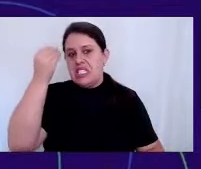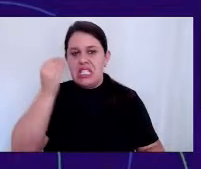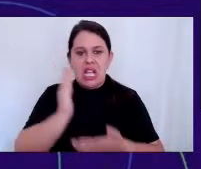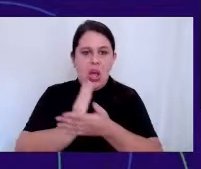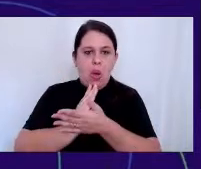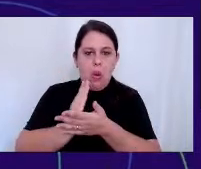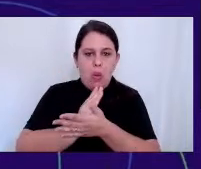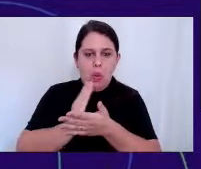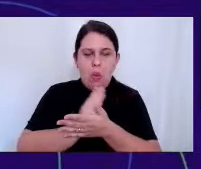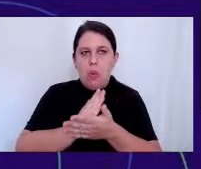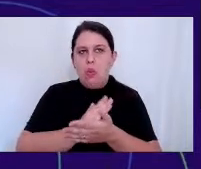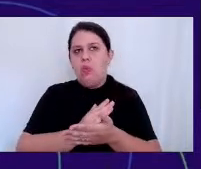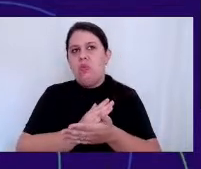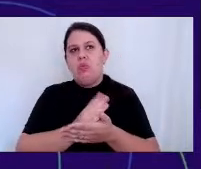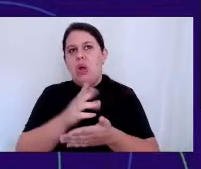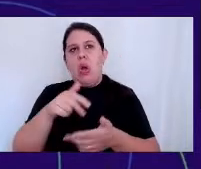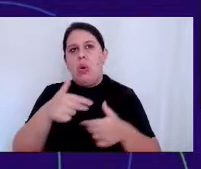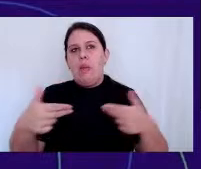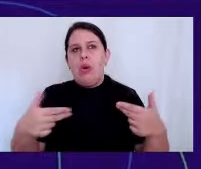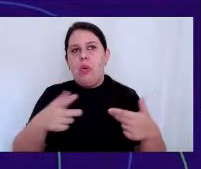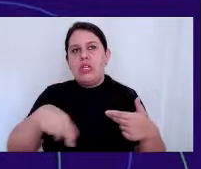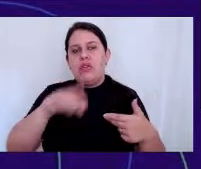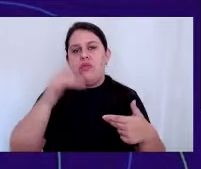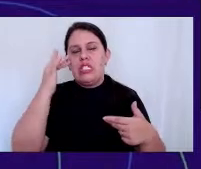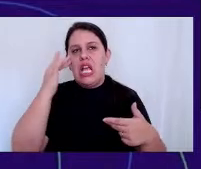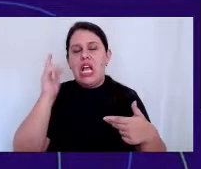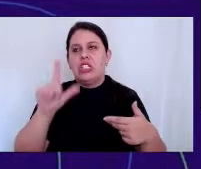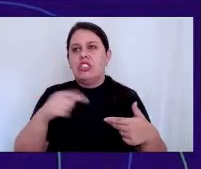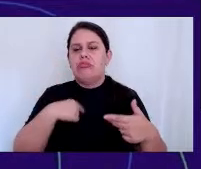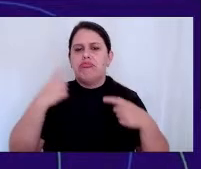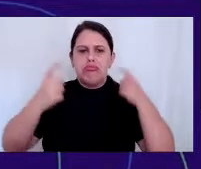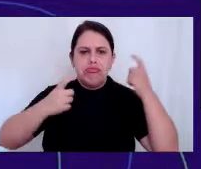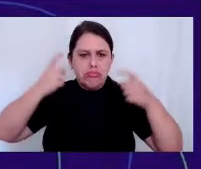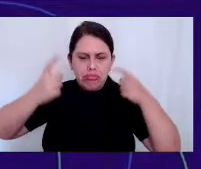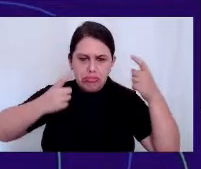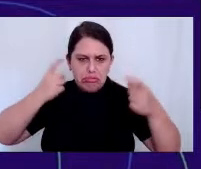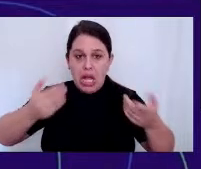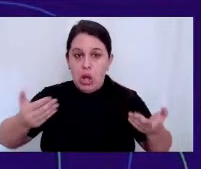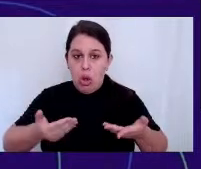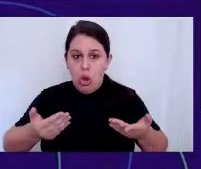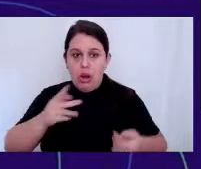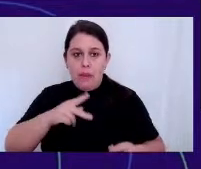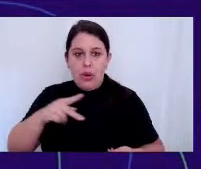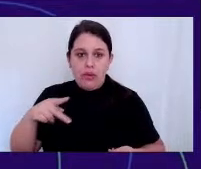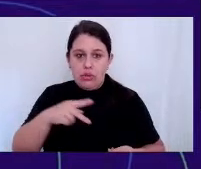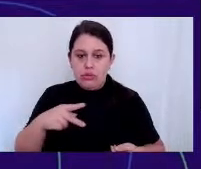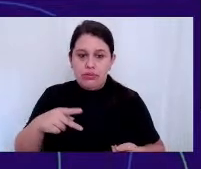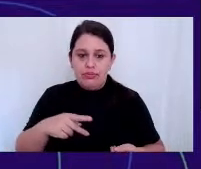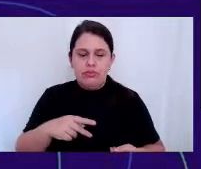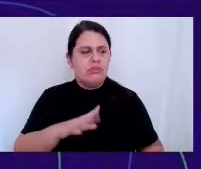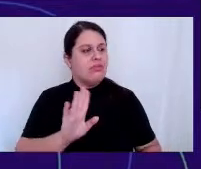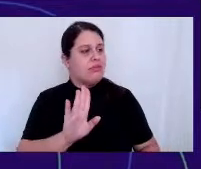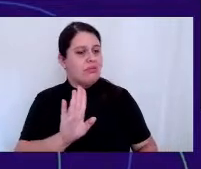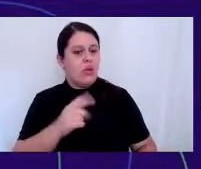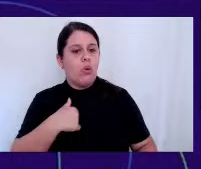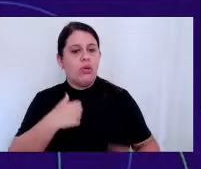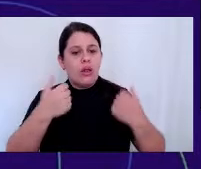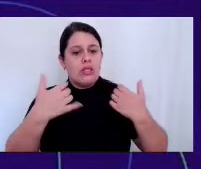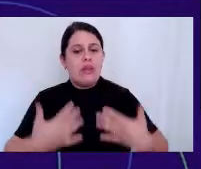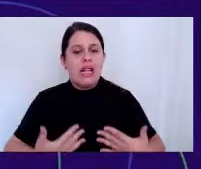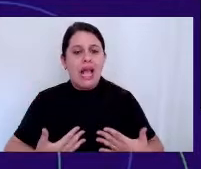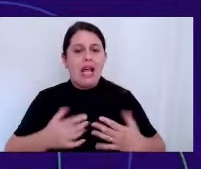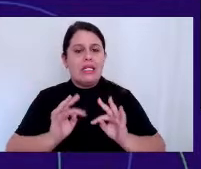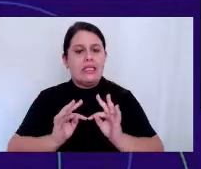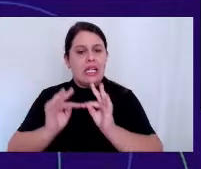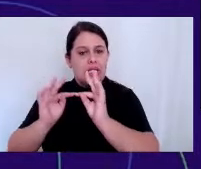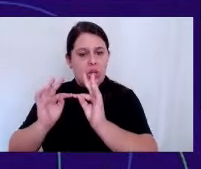concern for you as a teacher? No. I just want to say that when it comes to educational technologies, when they